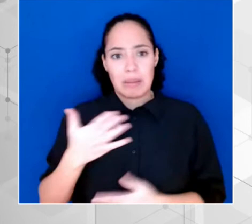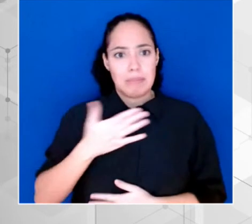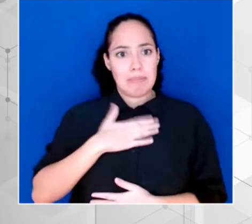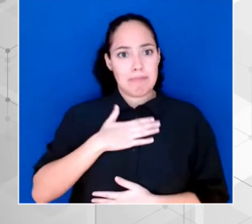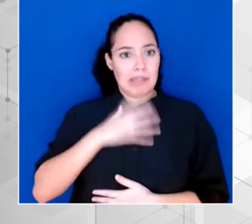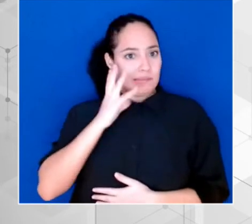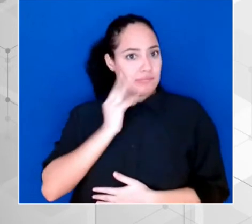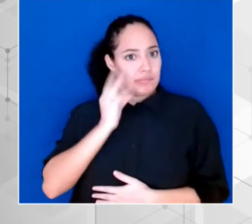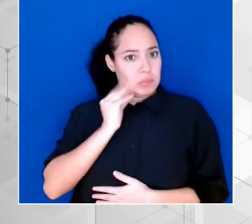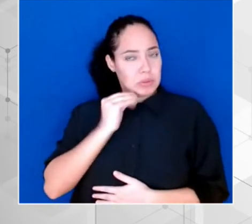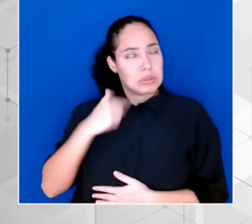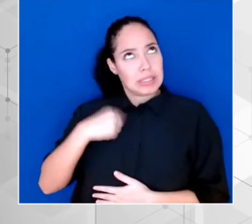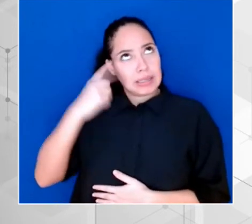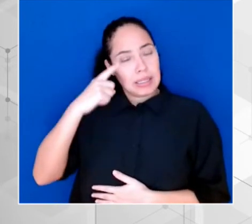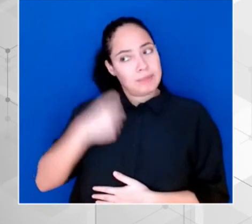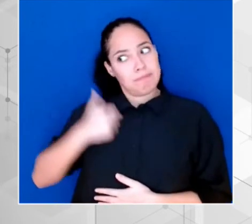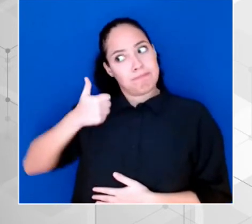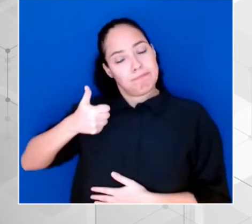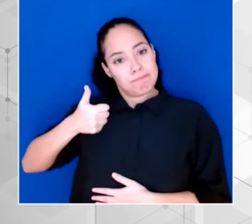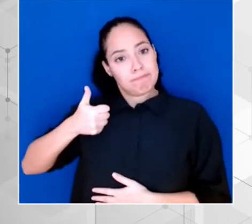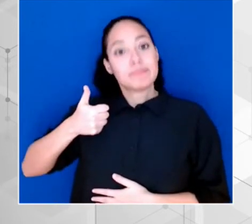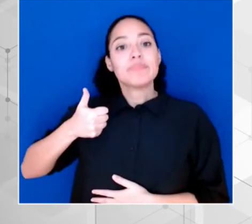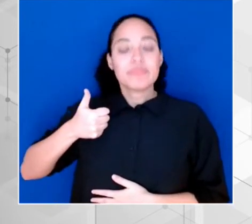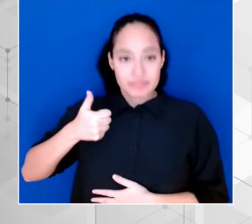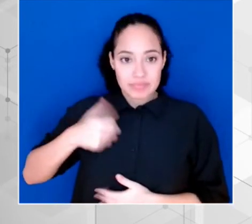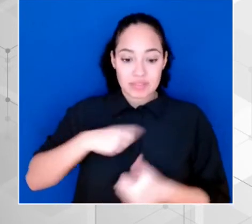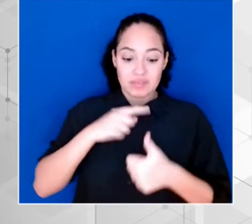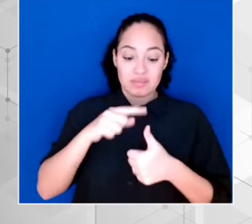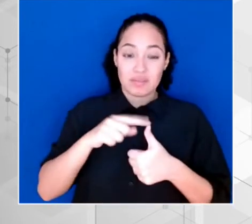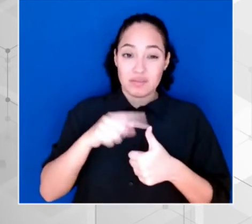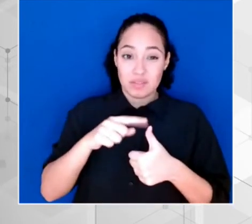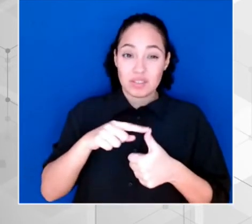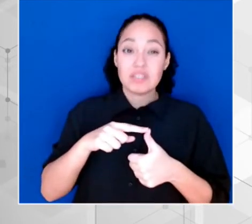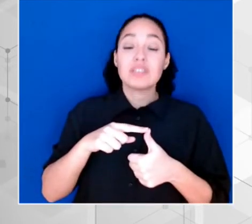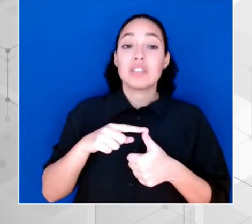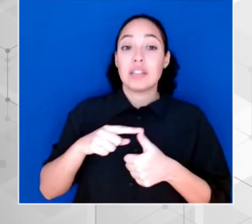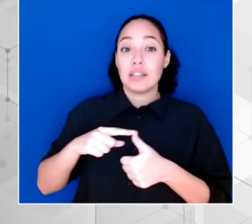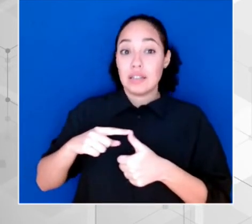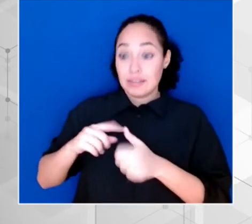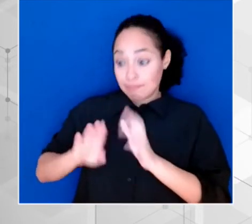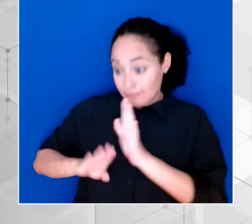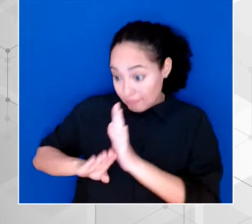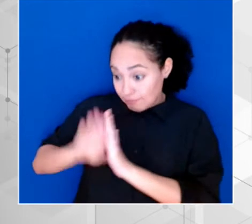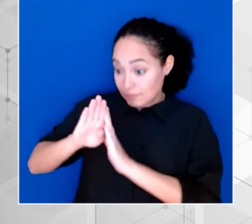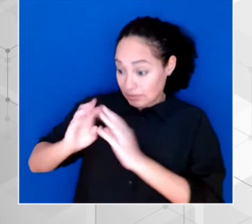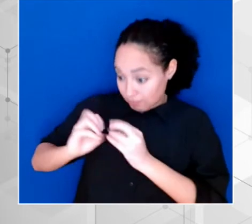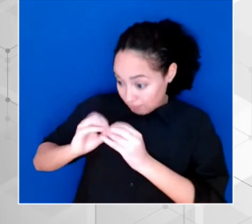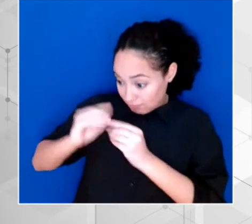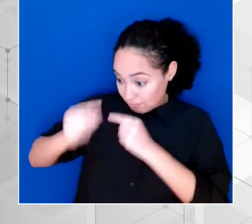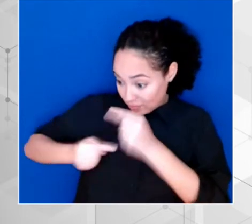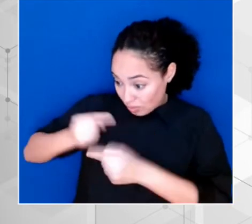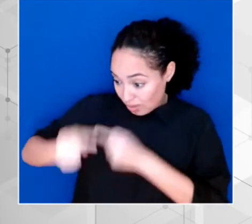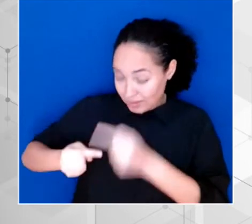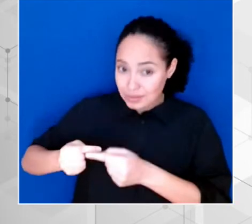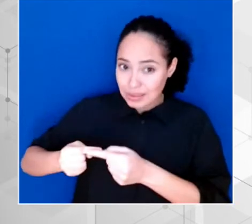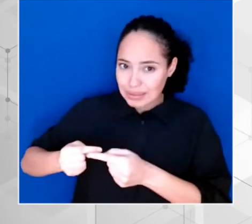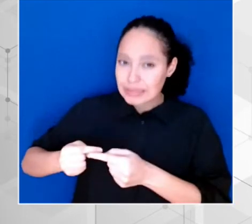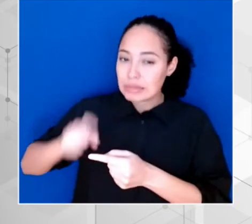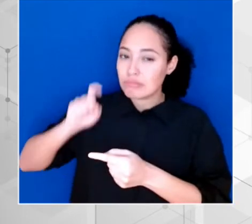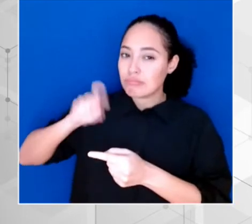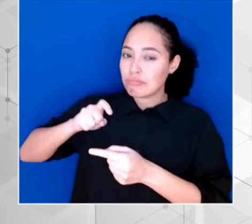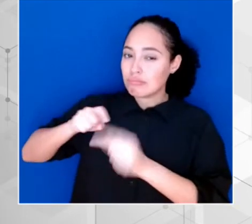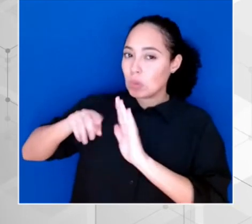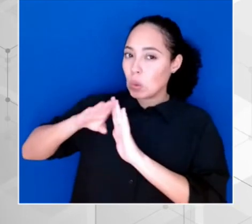is test your code while you develop. We already talked about Axe as an extension for React, Vue,